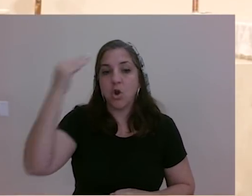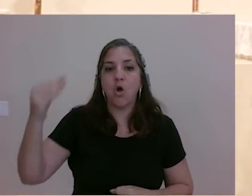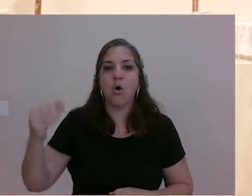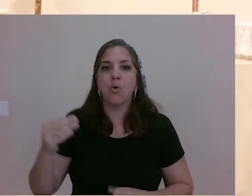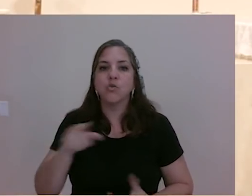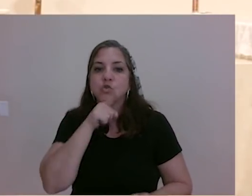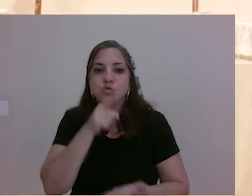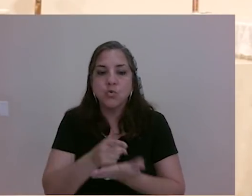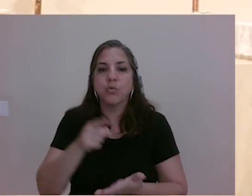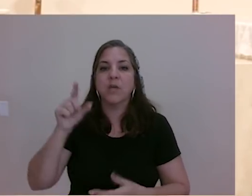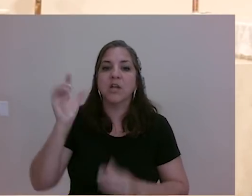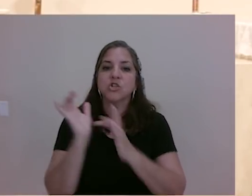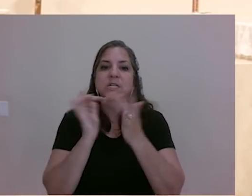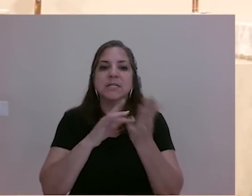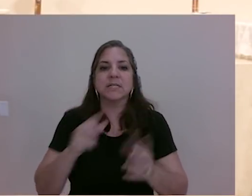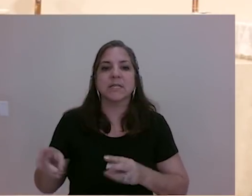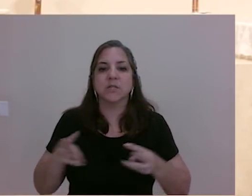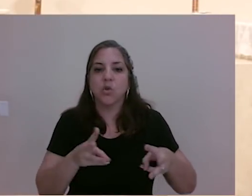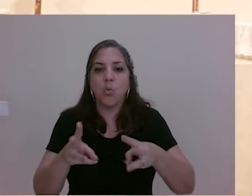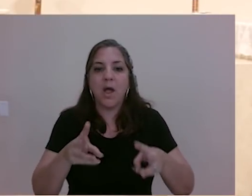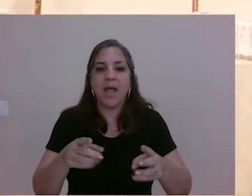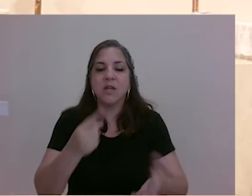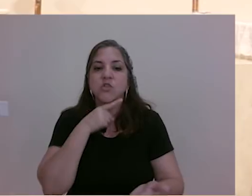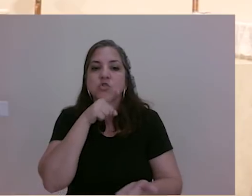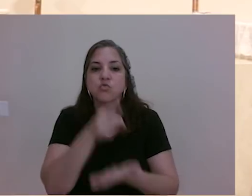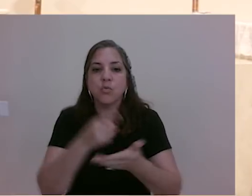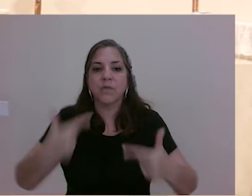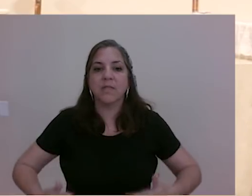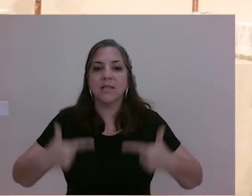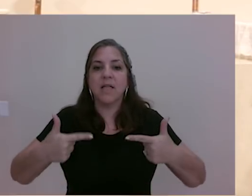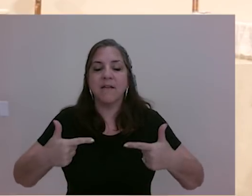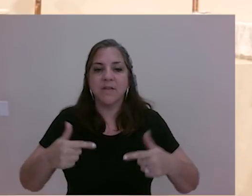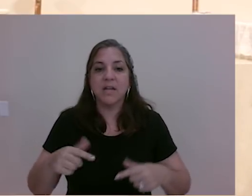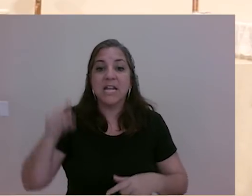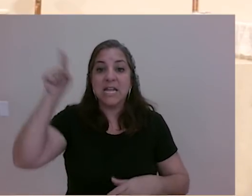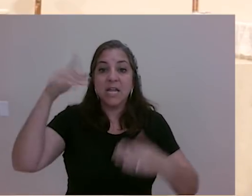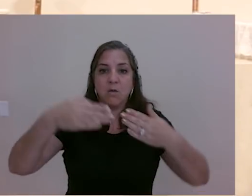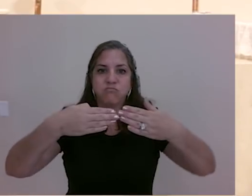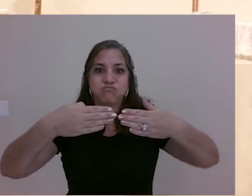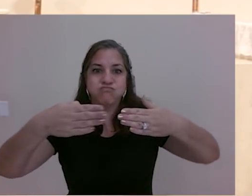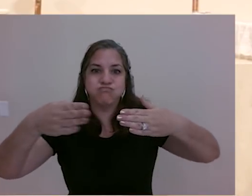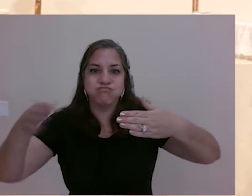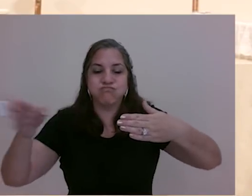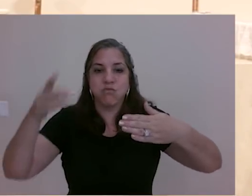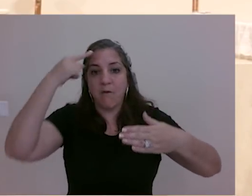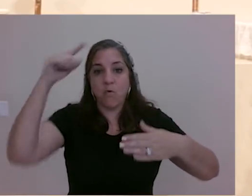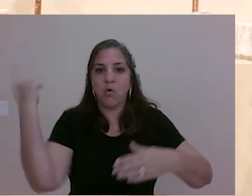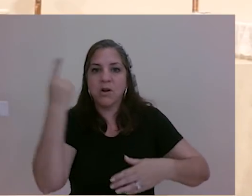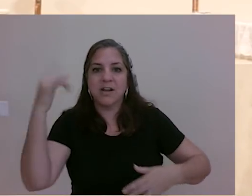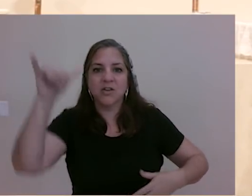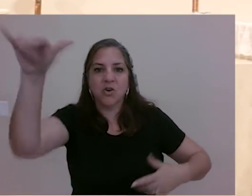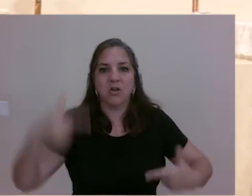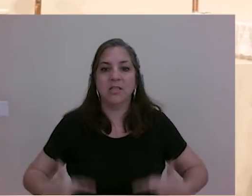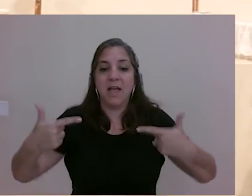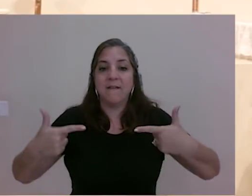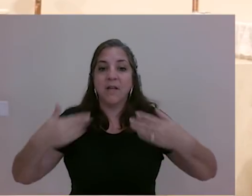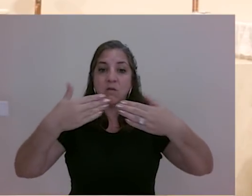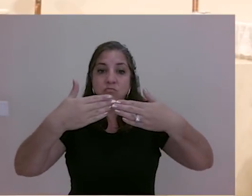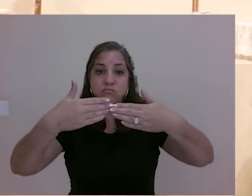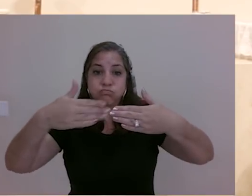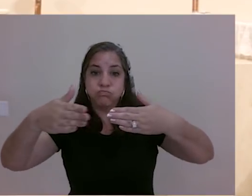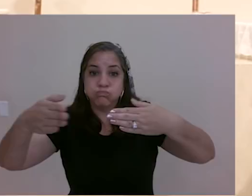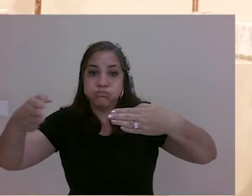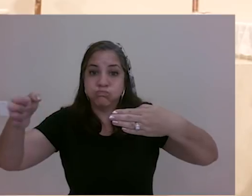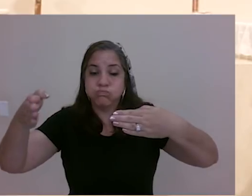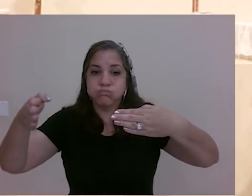the life. And the truth is, he's opened the door to eternal life. The truth is, that door,